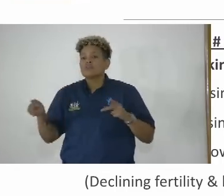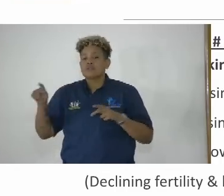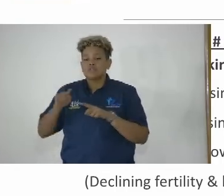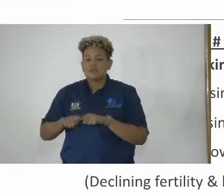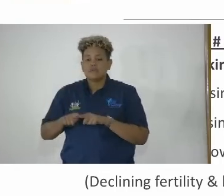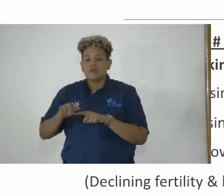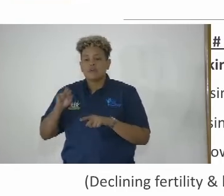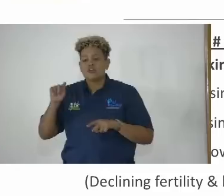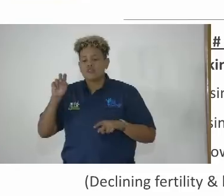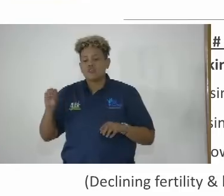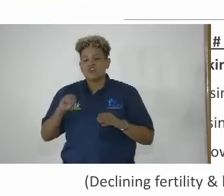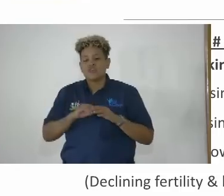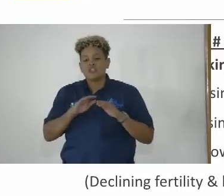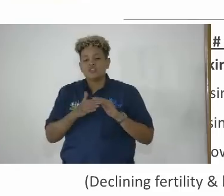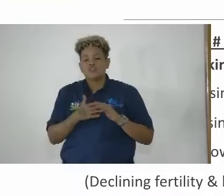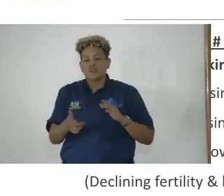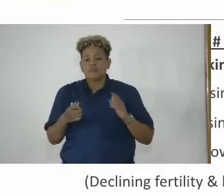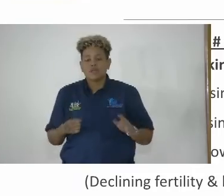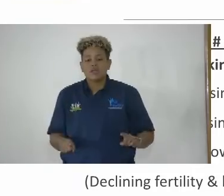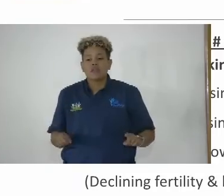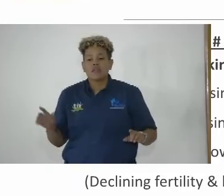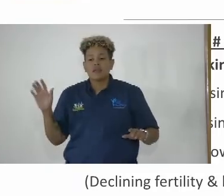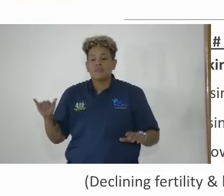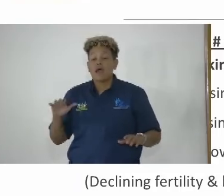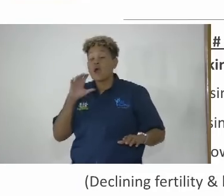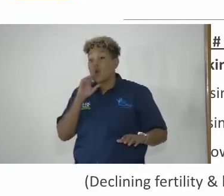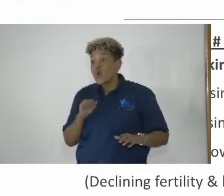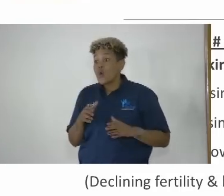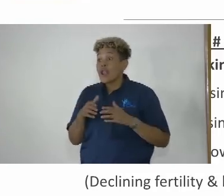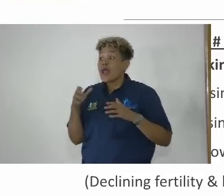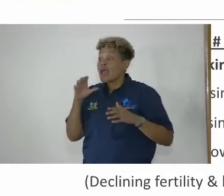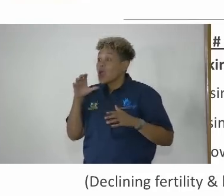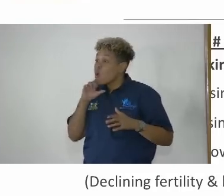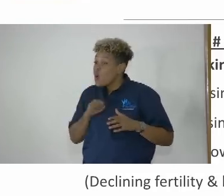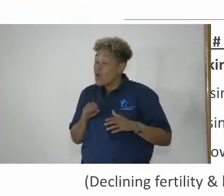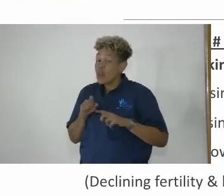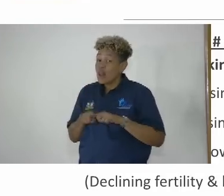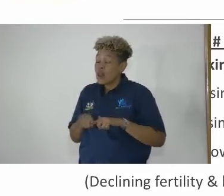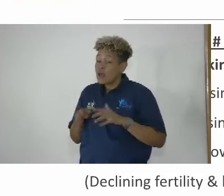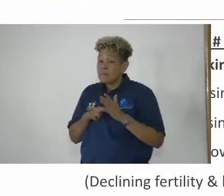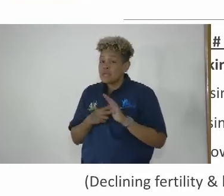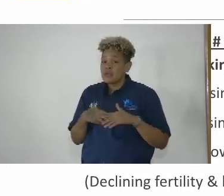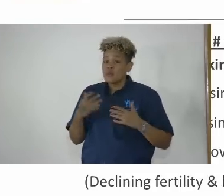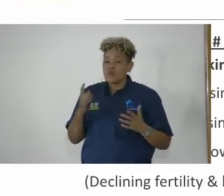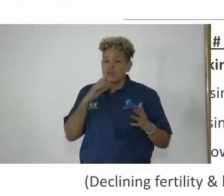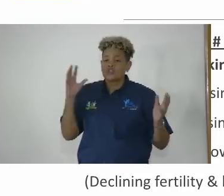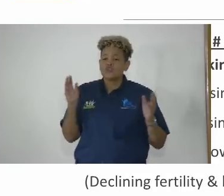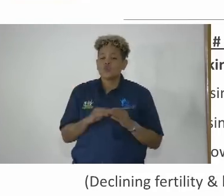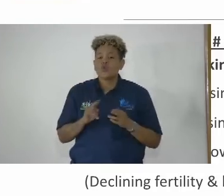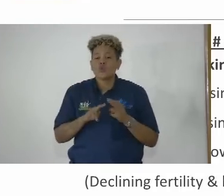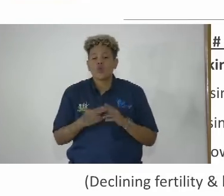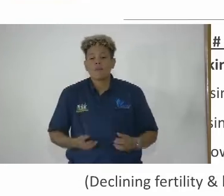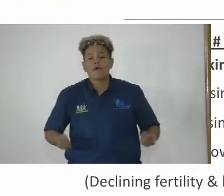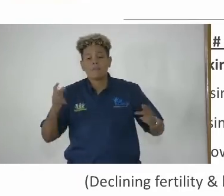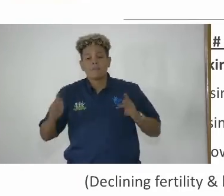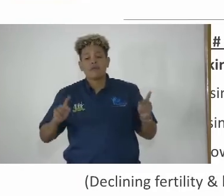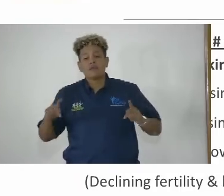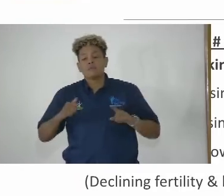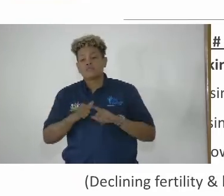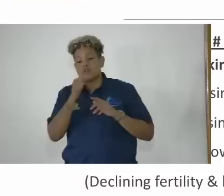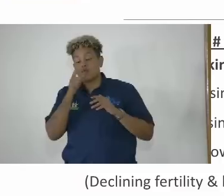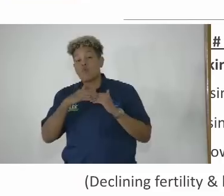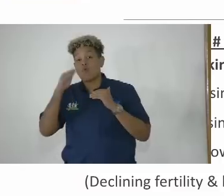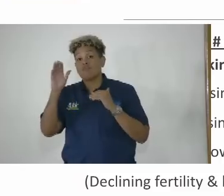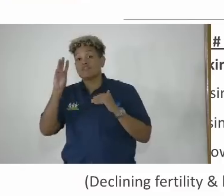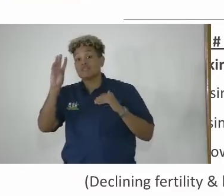ratio in Jamaica. And by old age dependency, I'm talking about the total number of people over